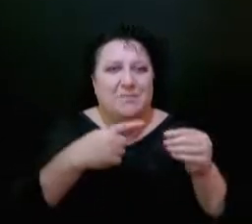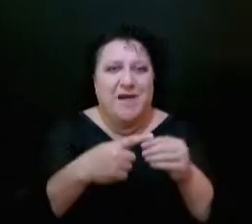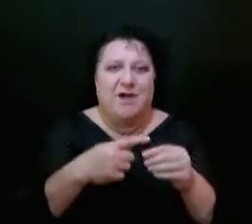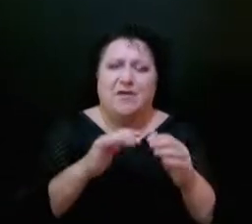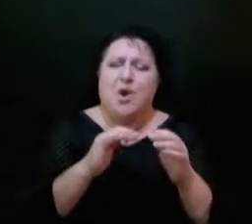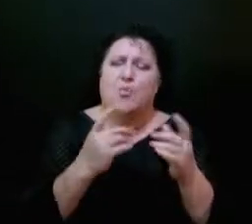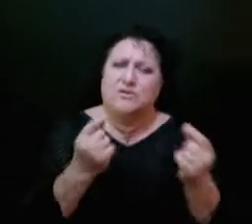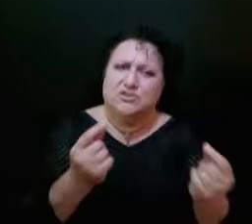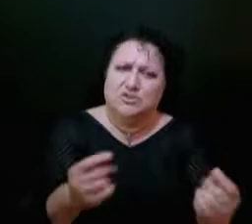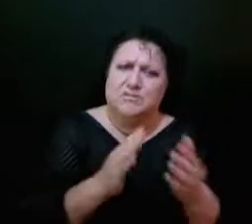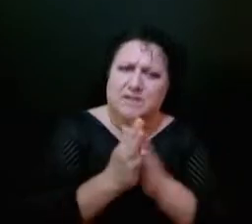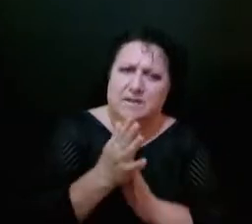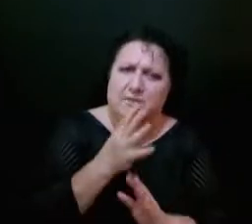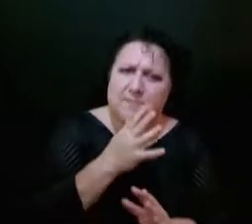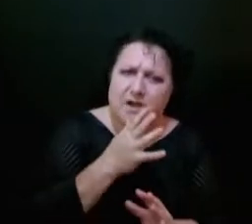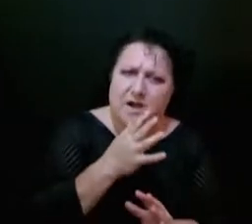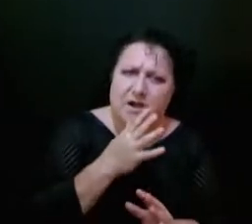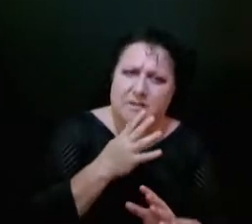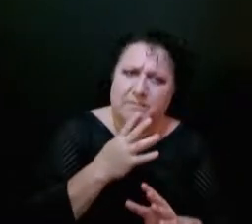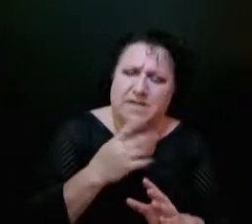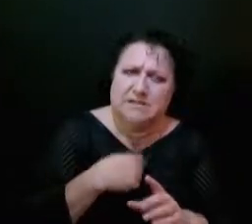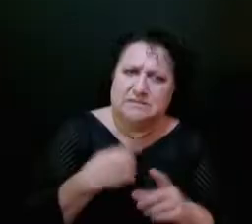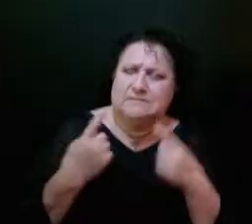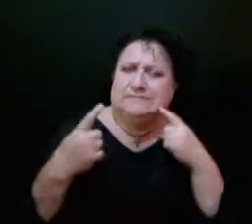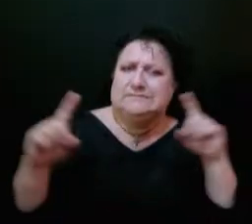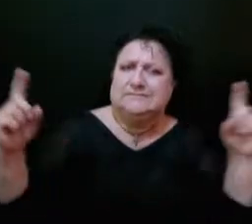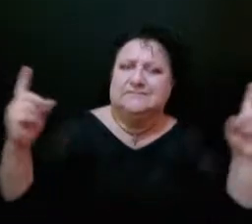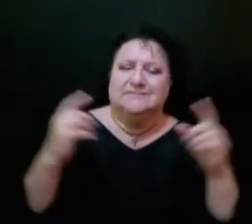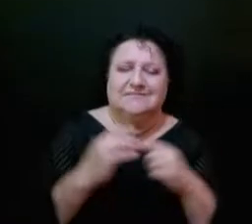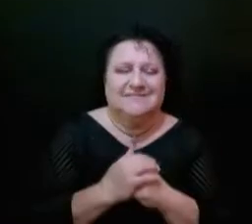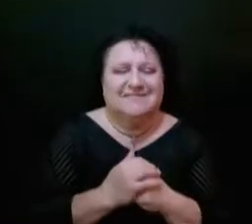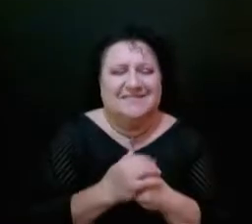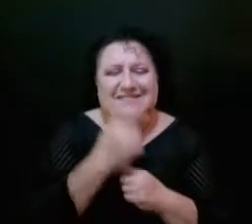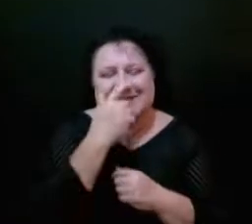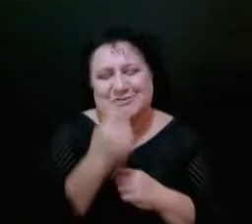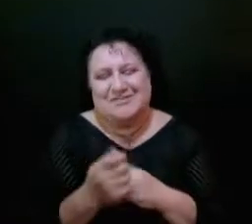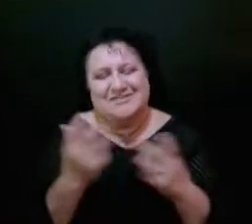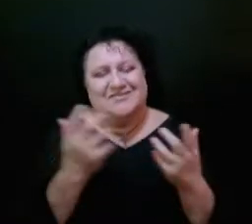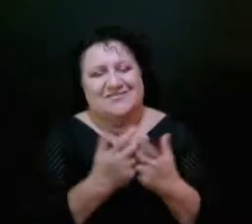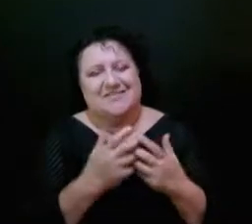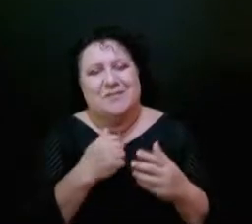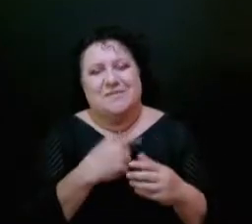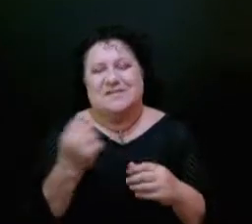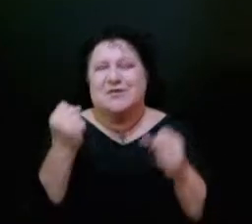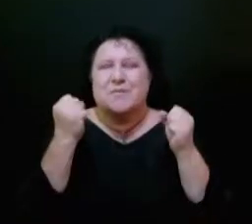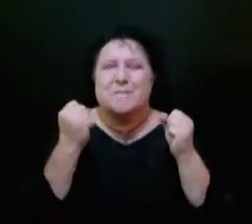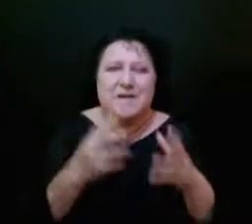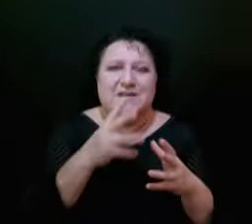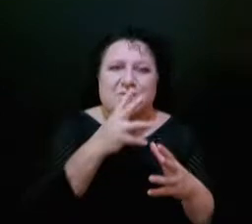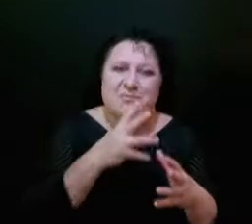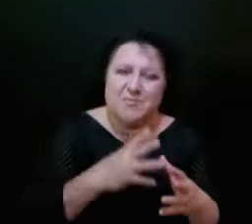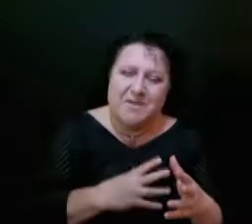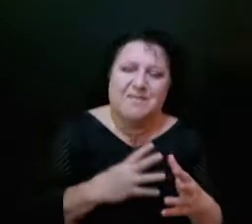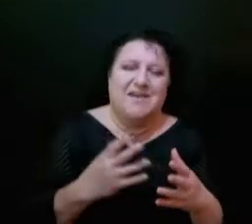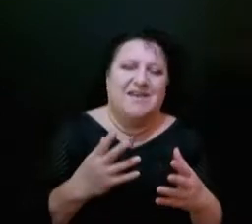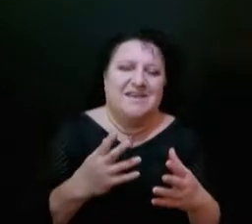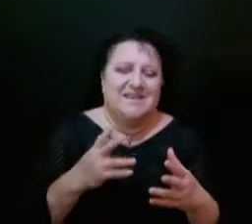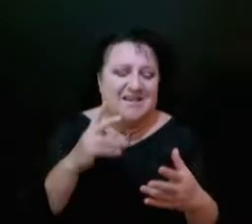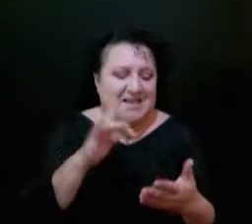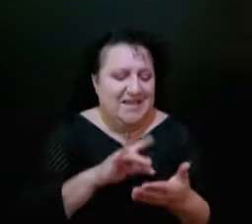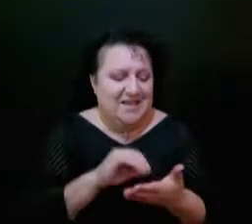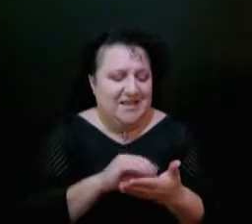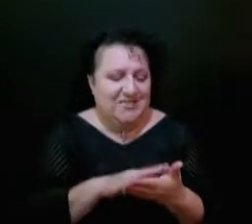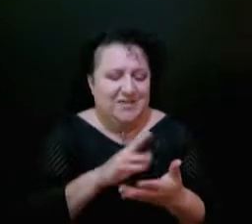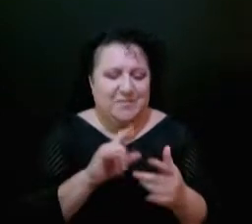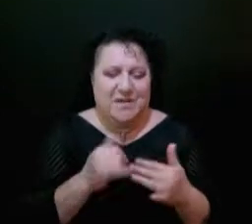also fitting because there are so many women in the Bible worthy of a Sunday. There's so many women in the Bible worthy of a